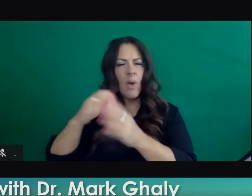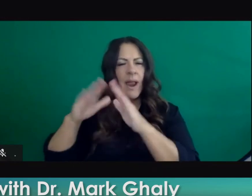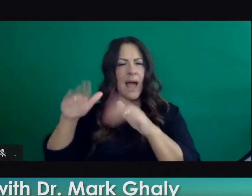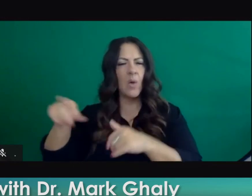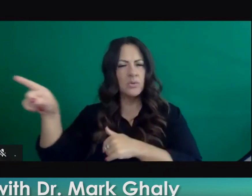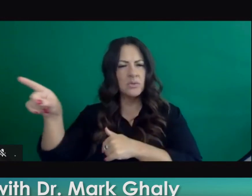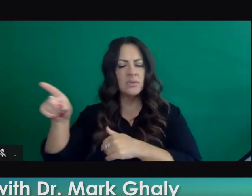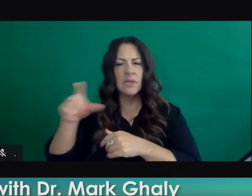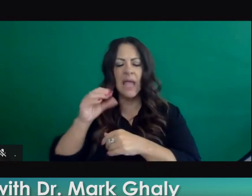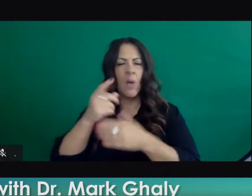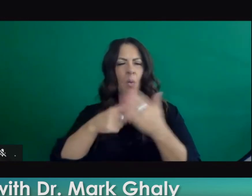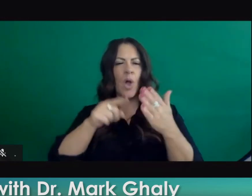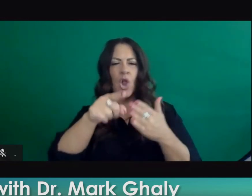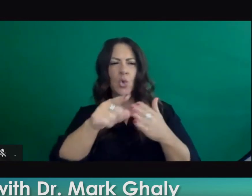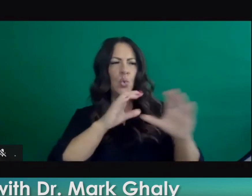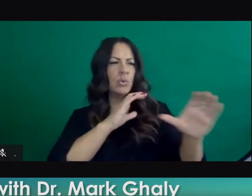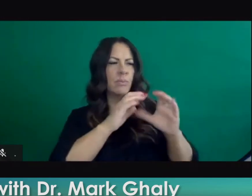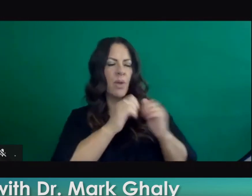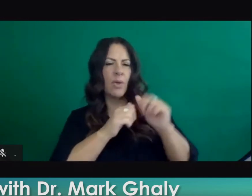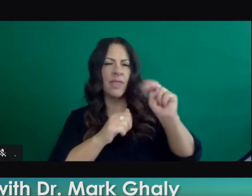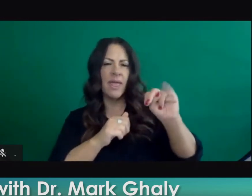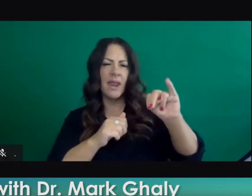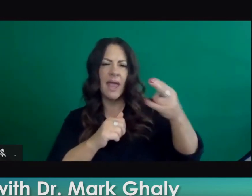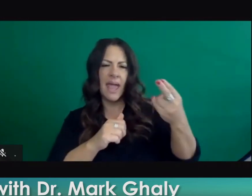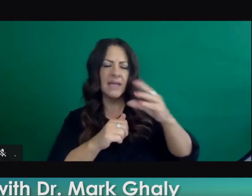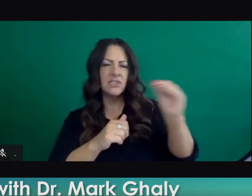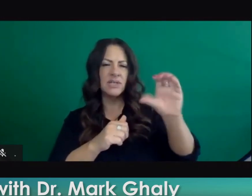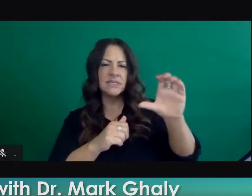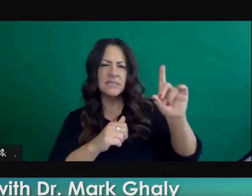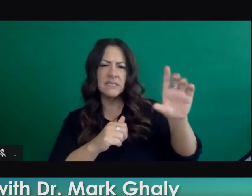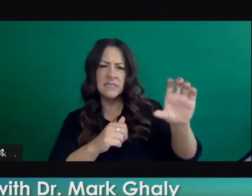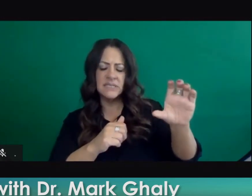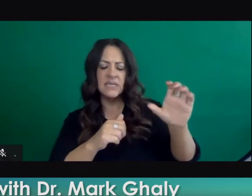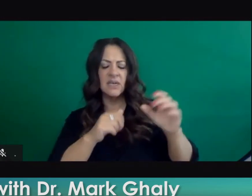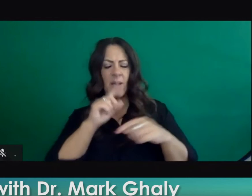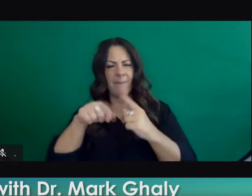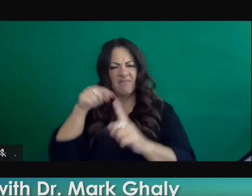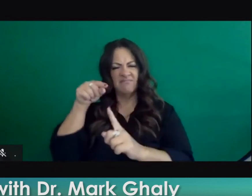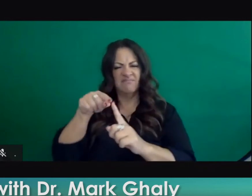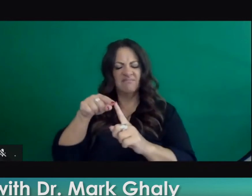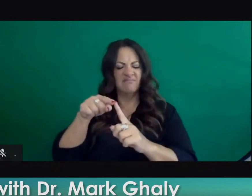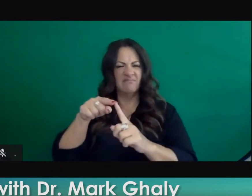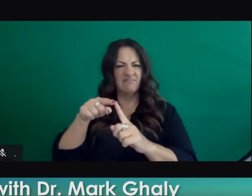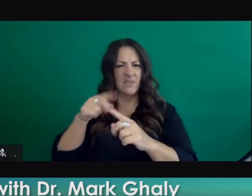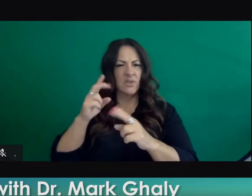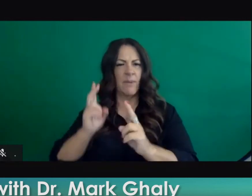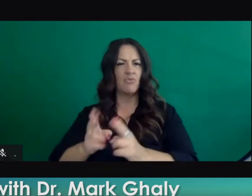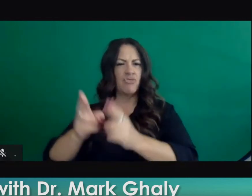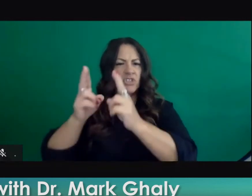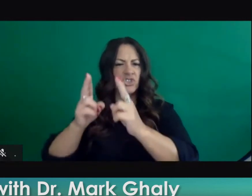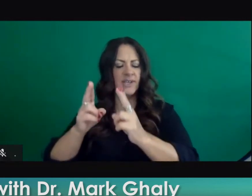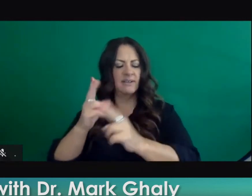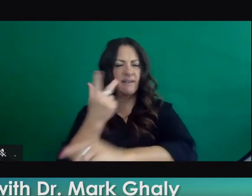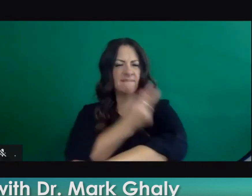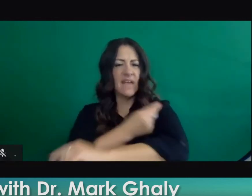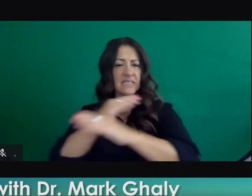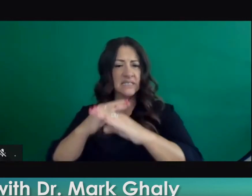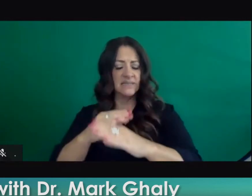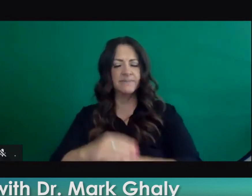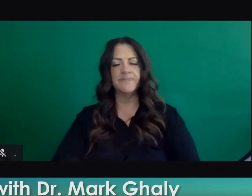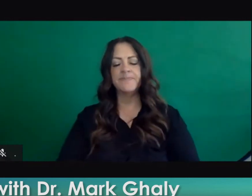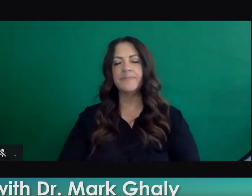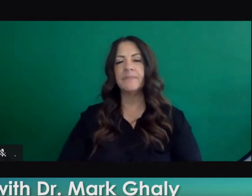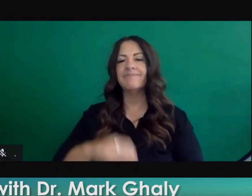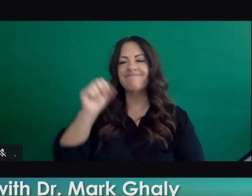with CDC and NIH on this issue? Yeah, so California has been an early partner with the